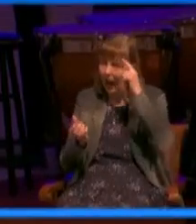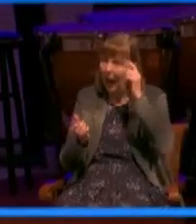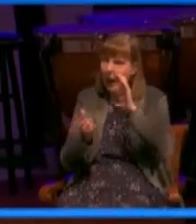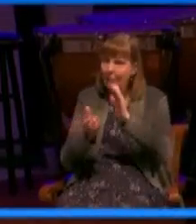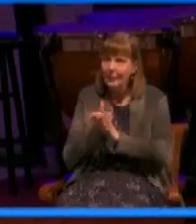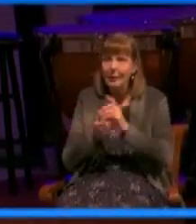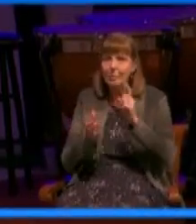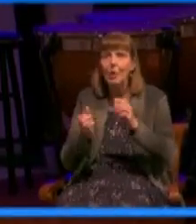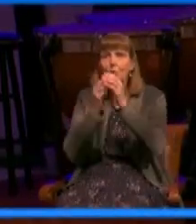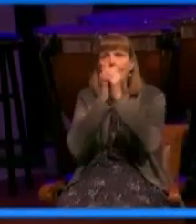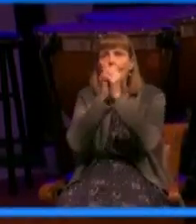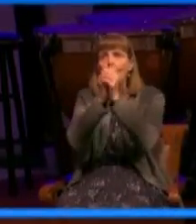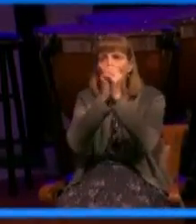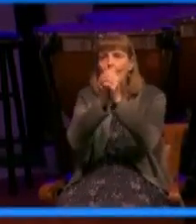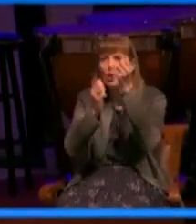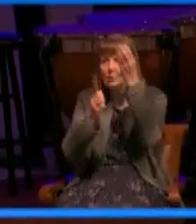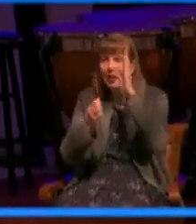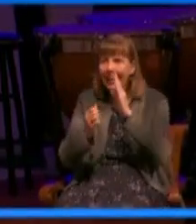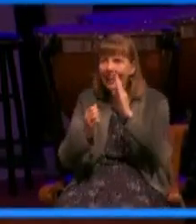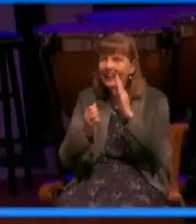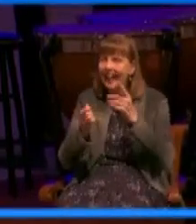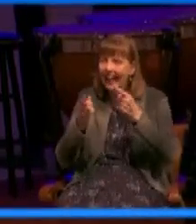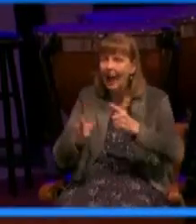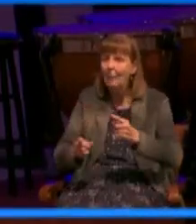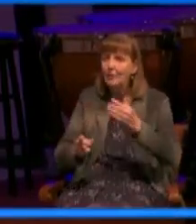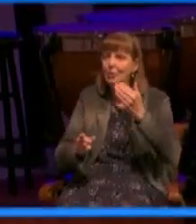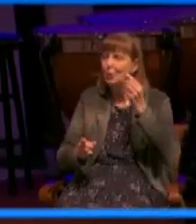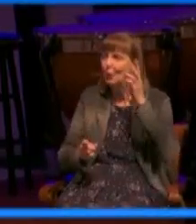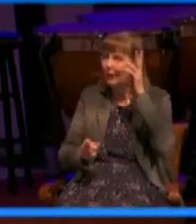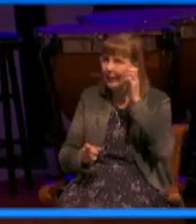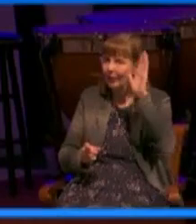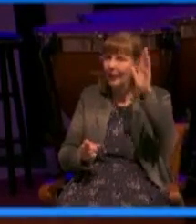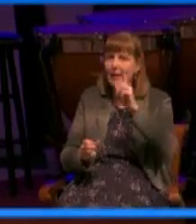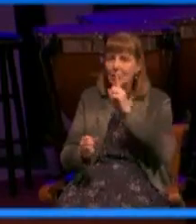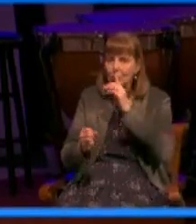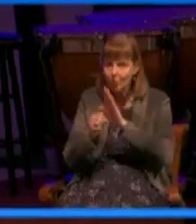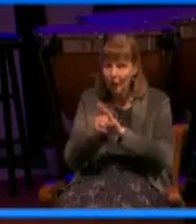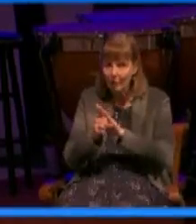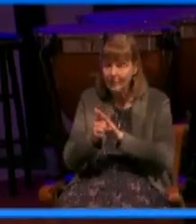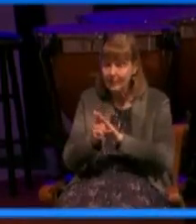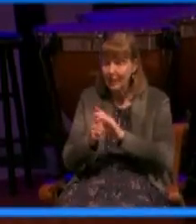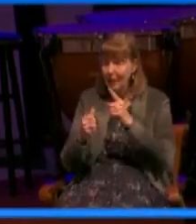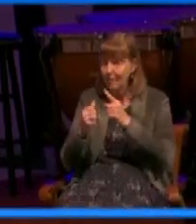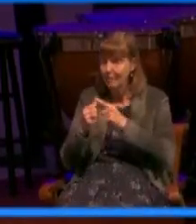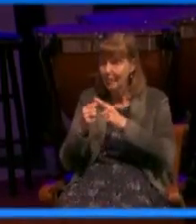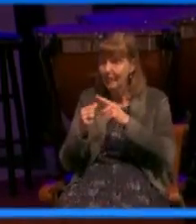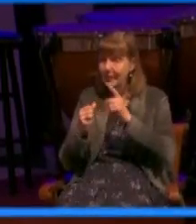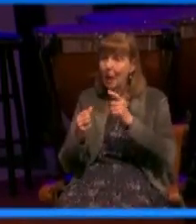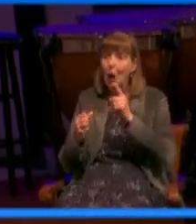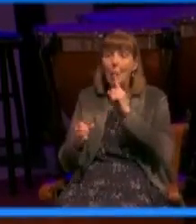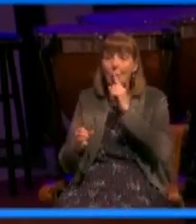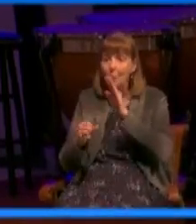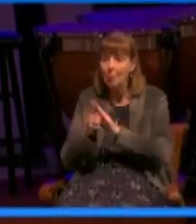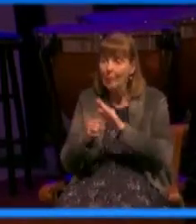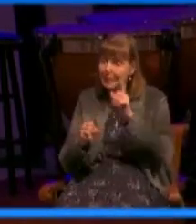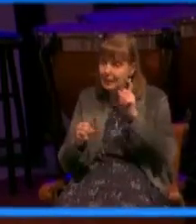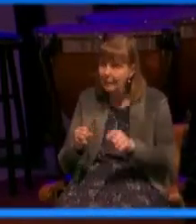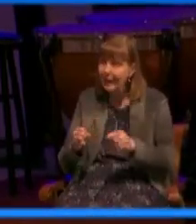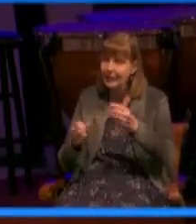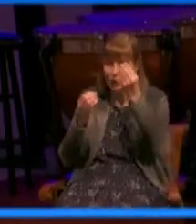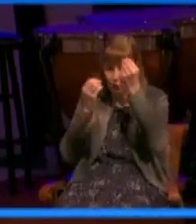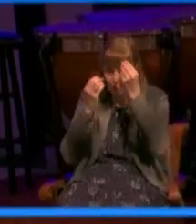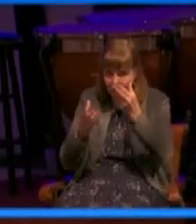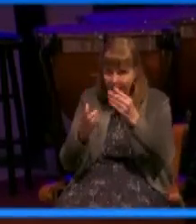hear a promise of God, when you study the promises of God in scripture, you are to obey him, believe him, trust him, and worship